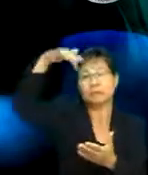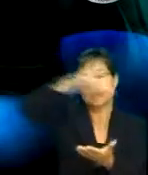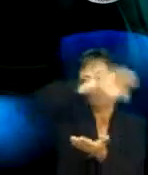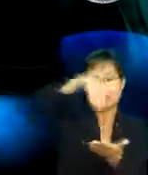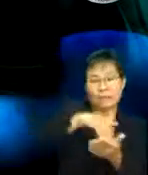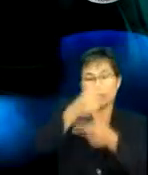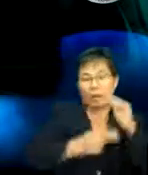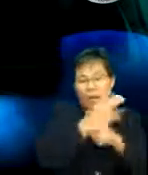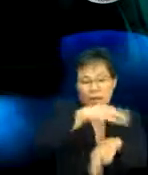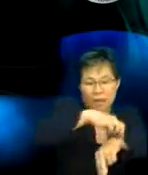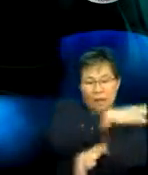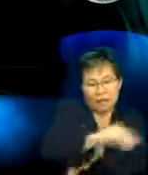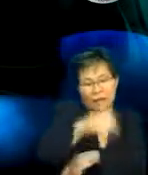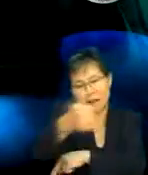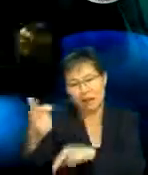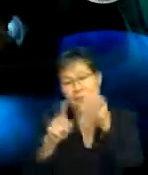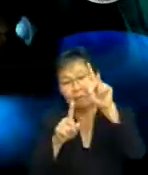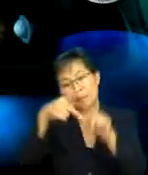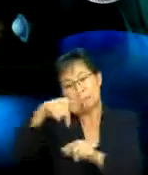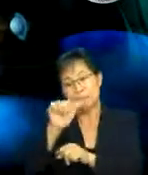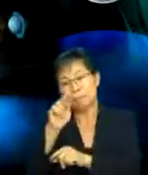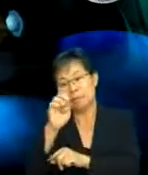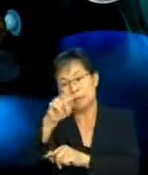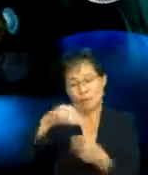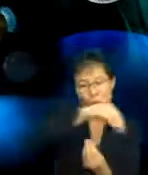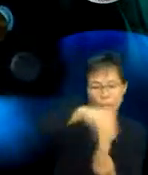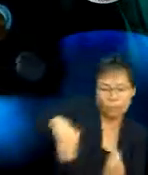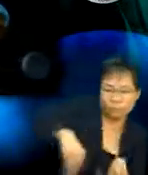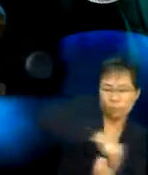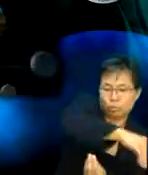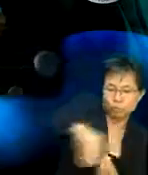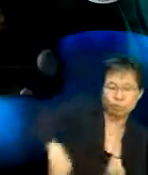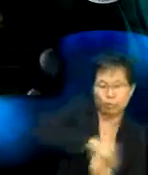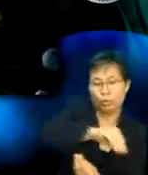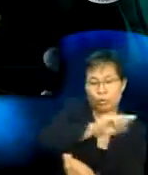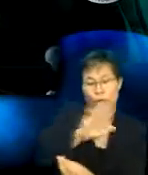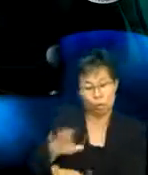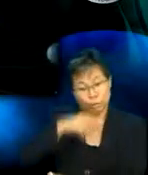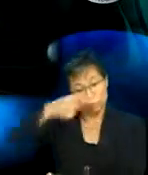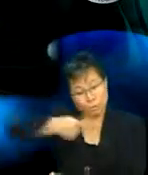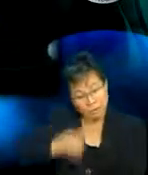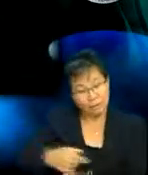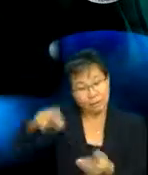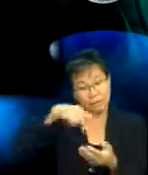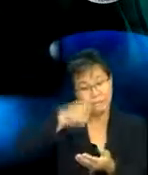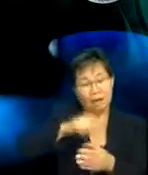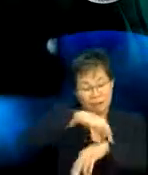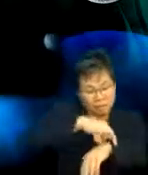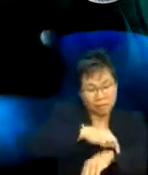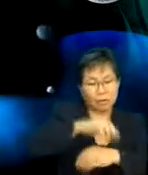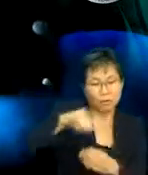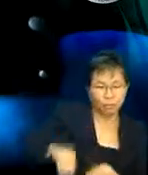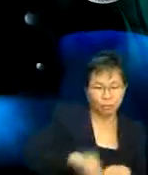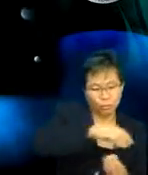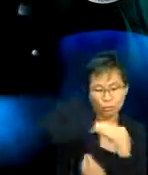universe and that the Earth and other planets orbited around it. He also stated that the